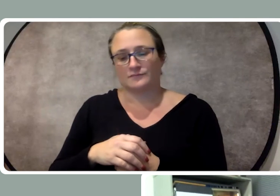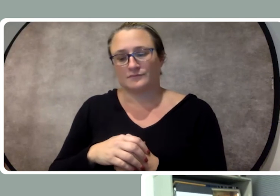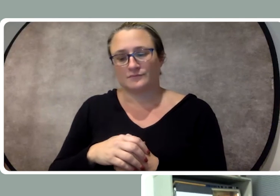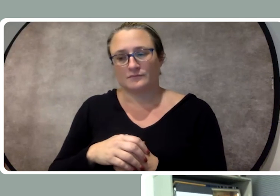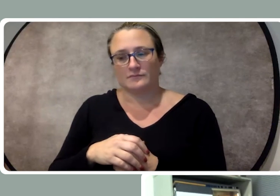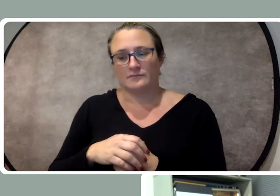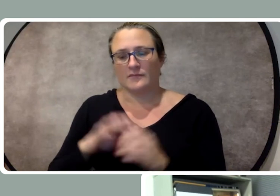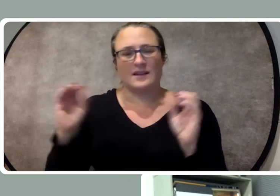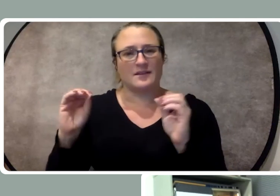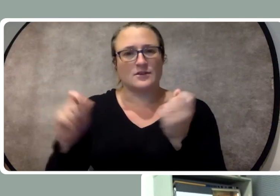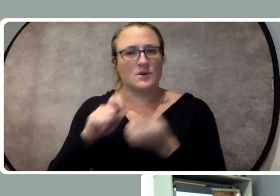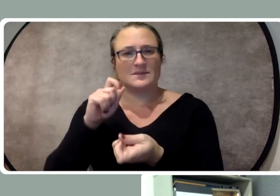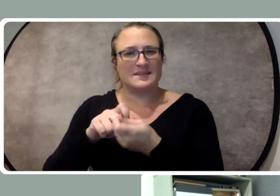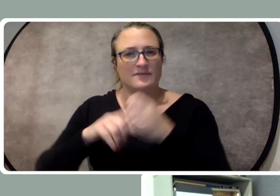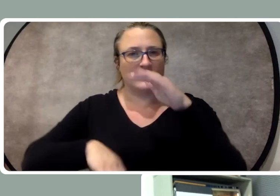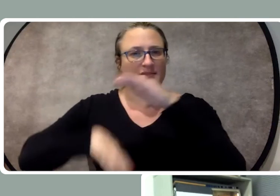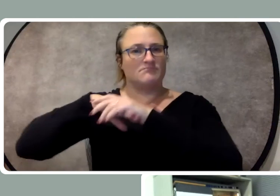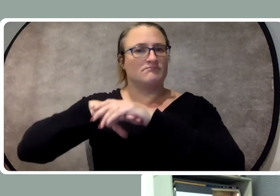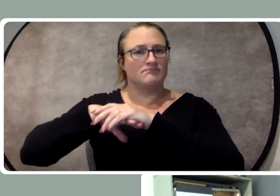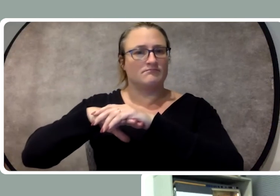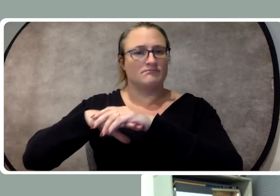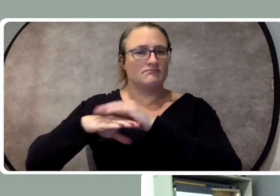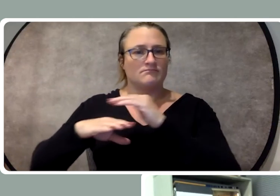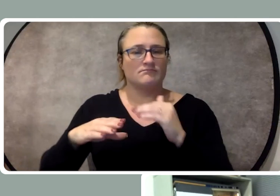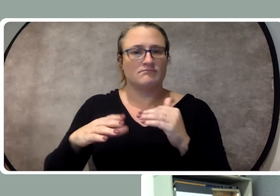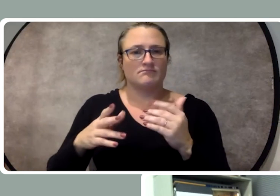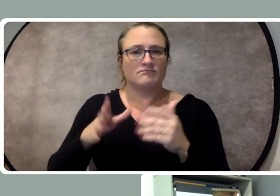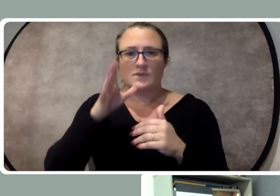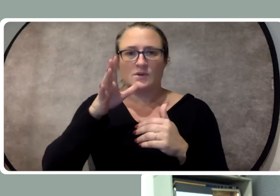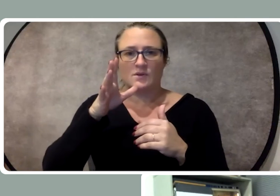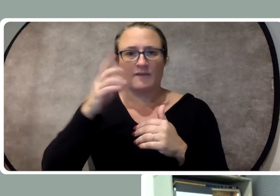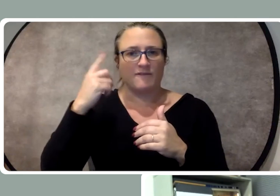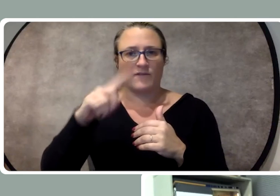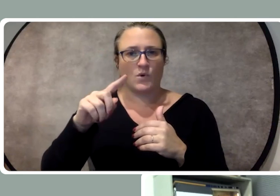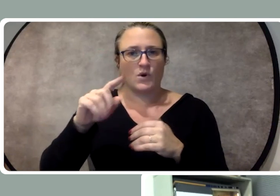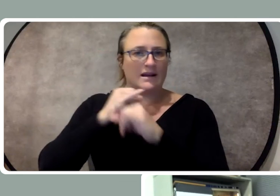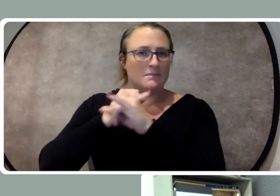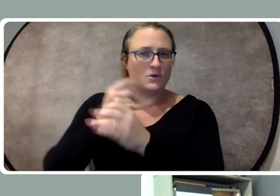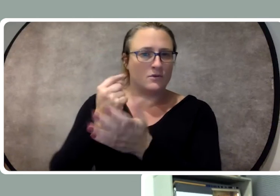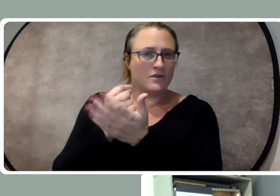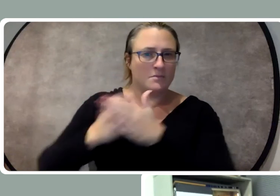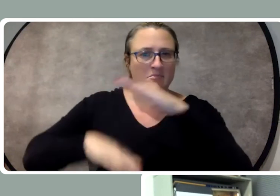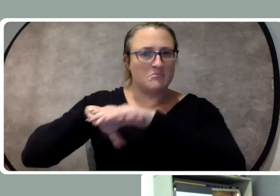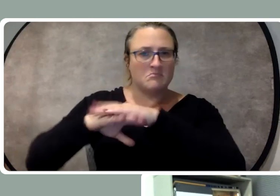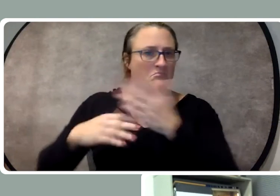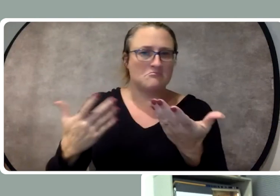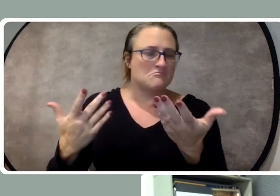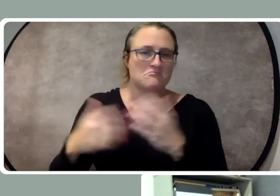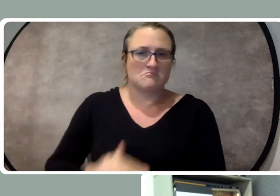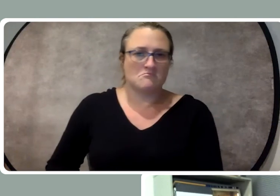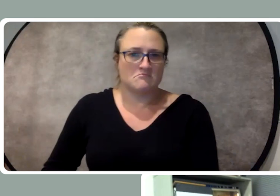seen that there's a certain maximum that a woman of immune therapy that a woman or a man can receive.